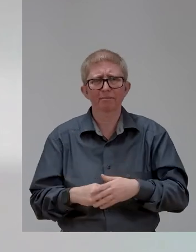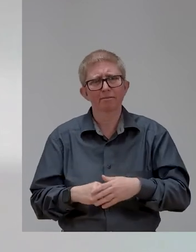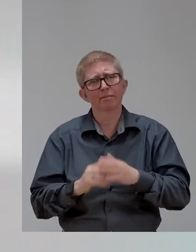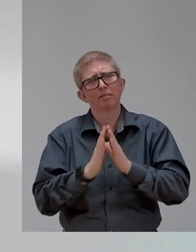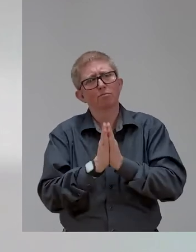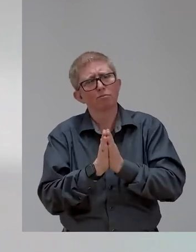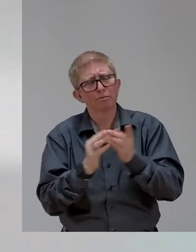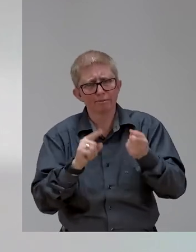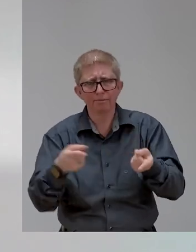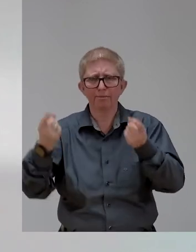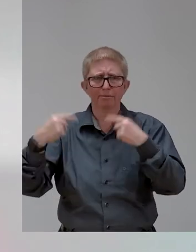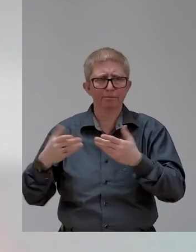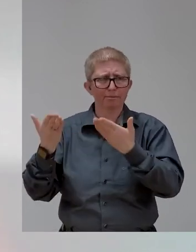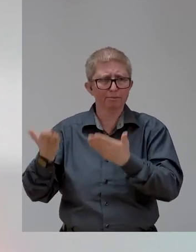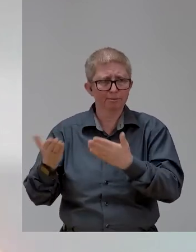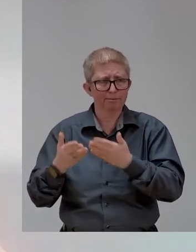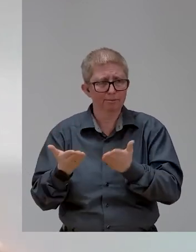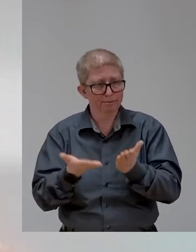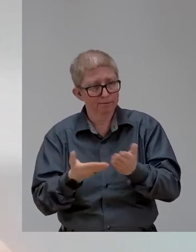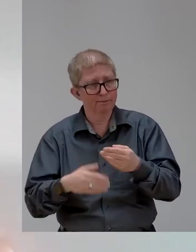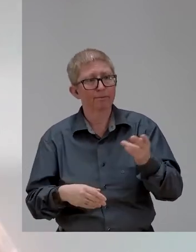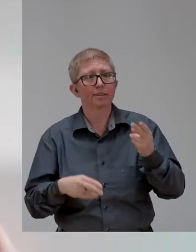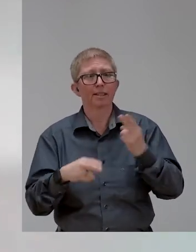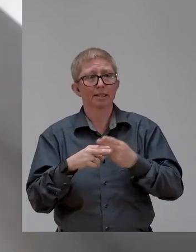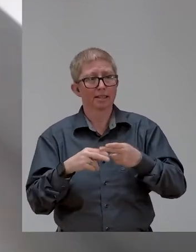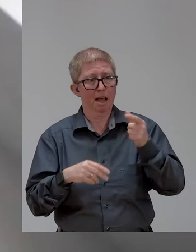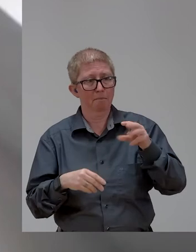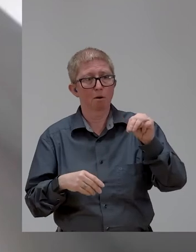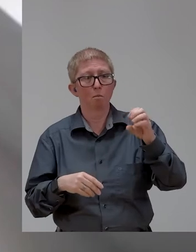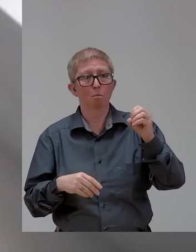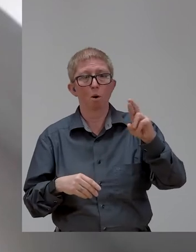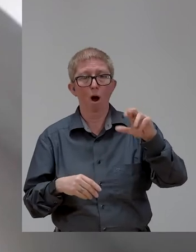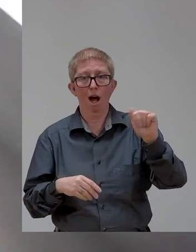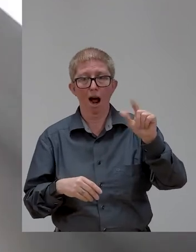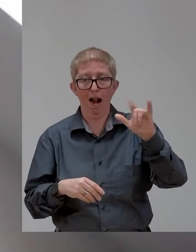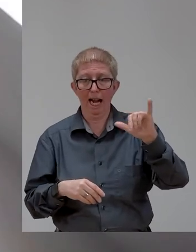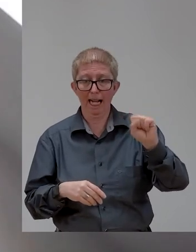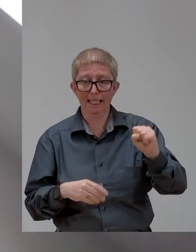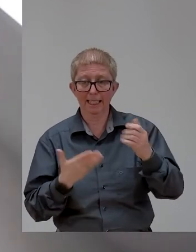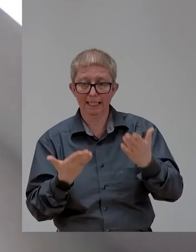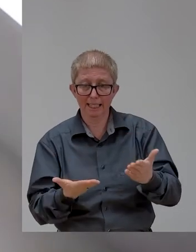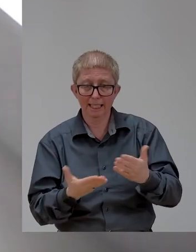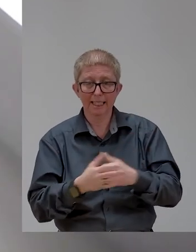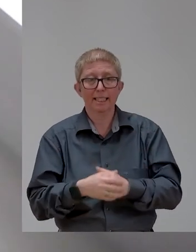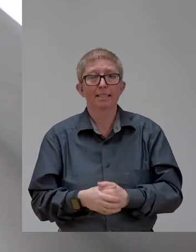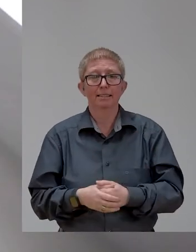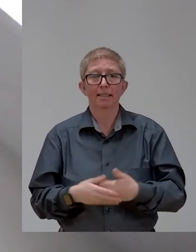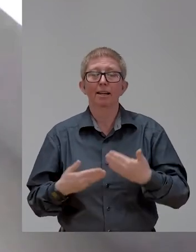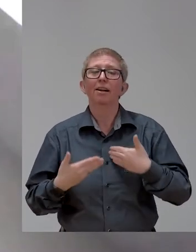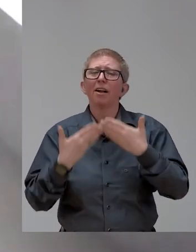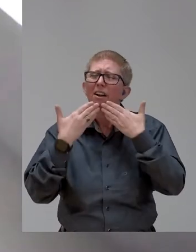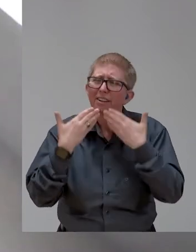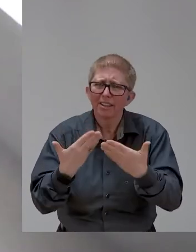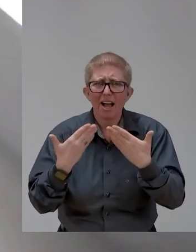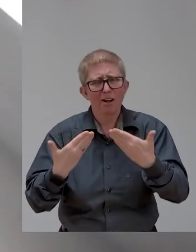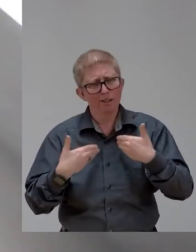you. Thank you so much, Letizia, and thank you for inviting me today and inviting us as the EFC to participate to this event.